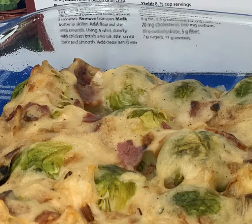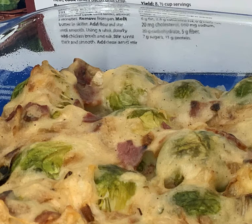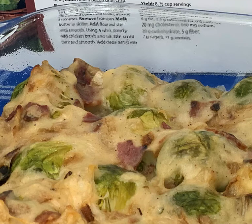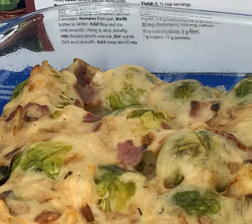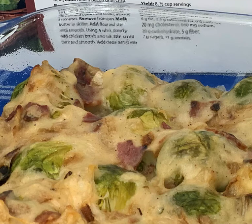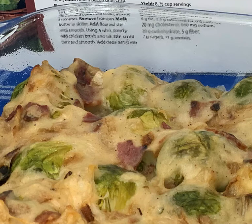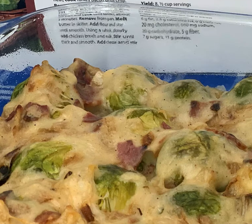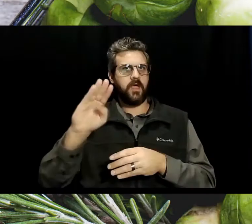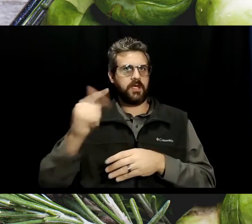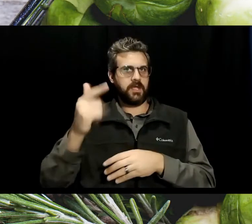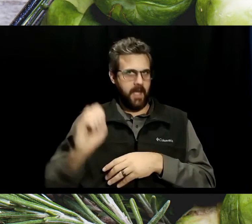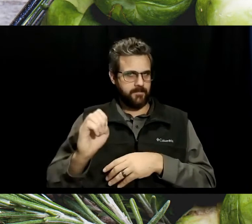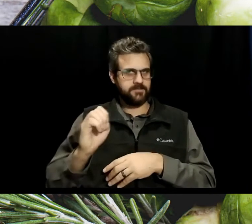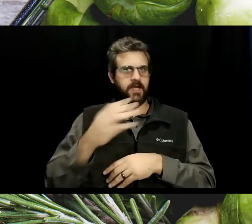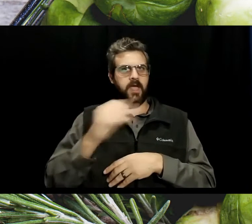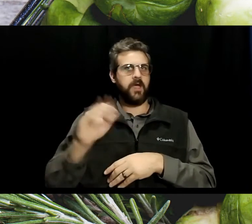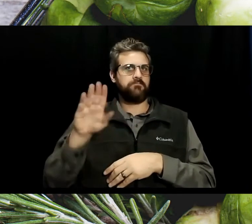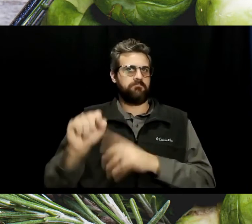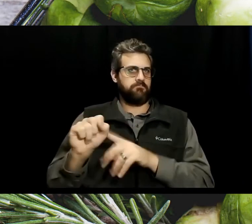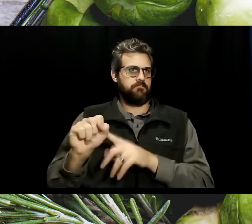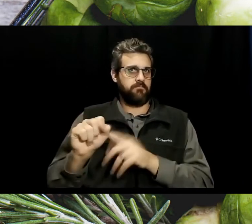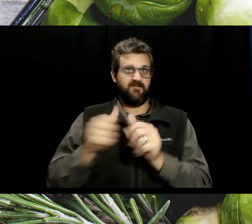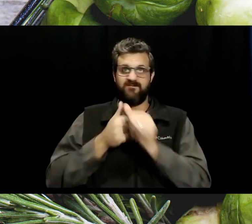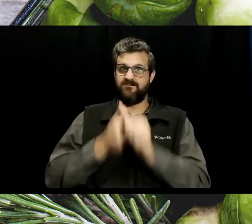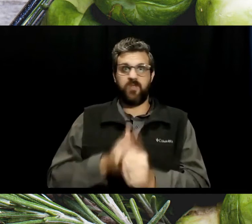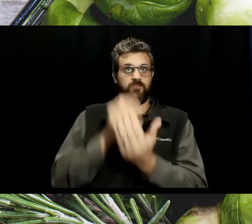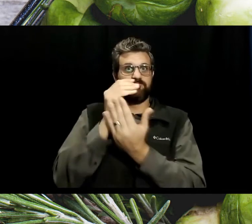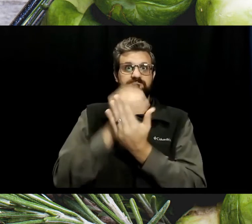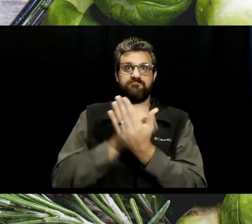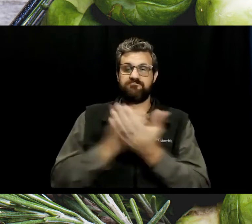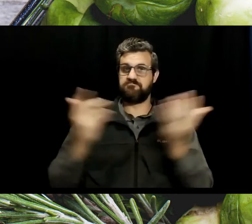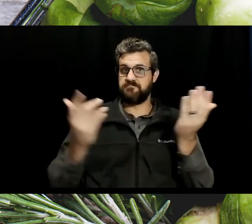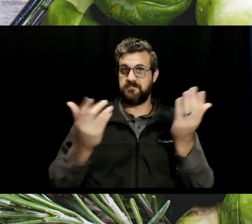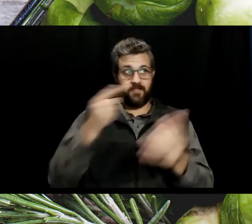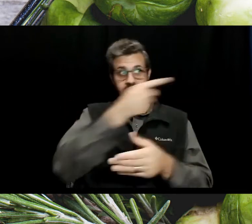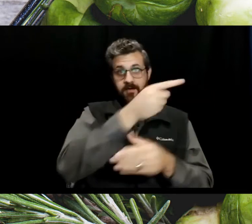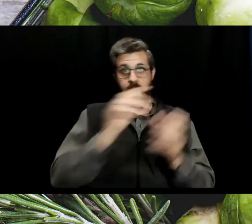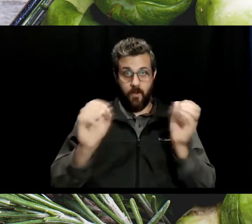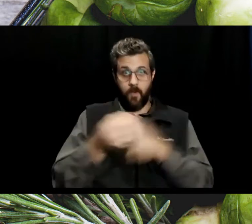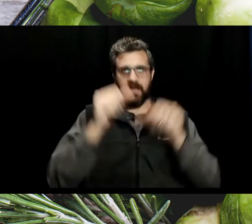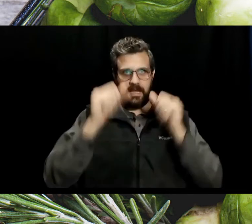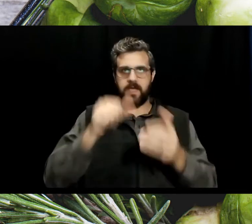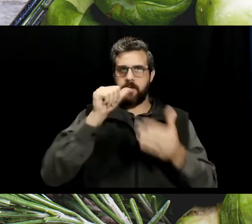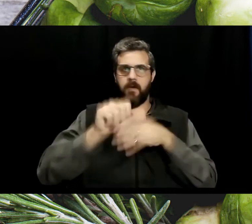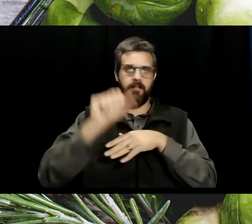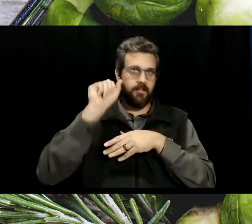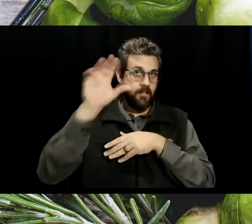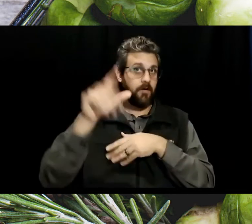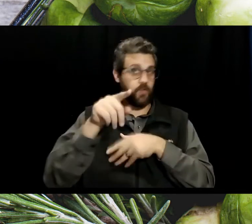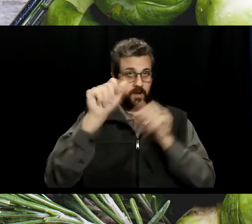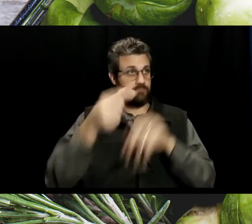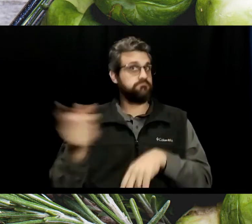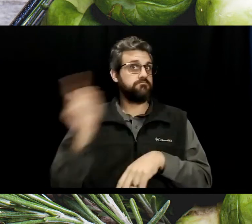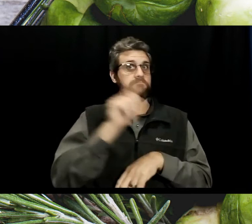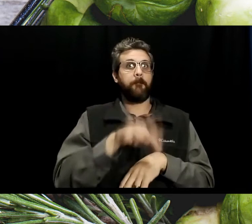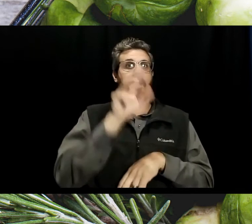And simply all you got to do is just start preparing those recipes. They could either mail it to you if that's more convenient, or if you want to swing by and pick that up, that